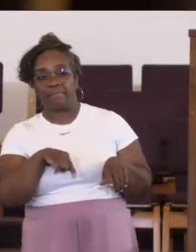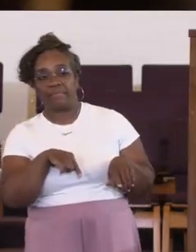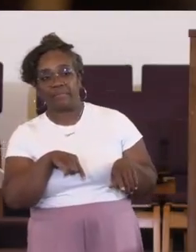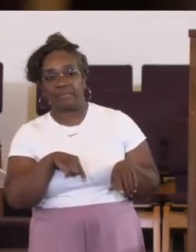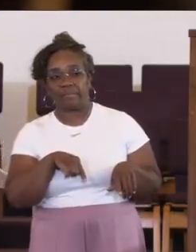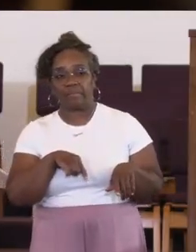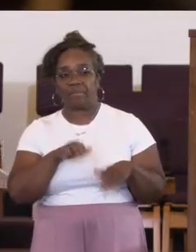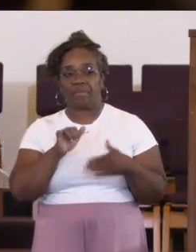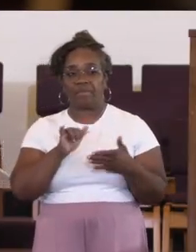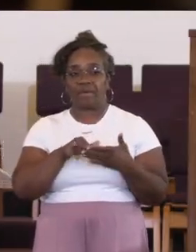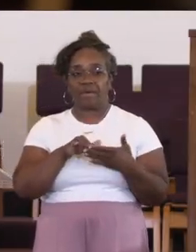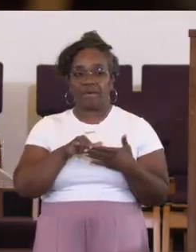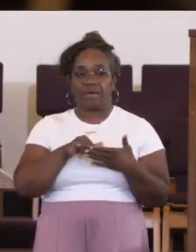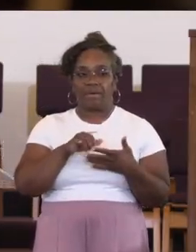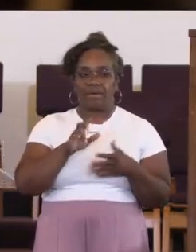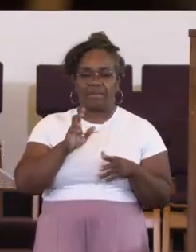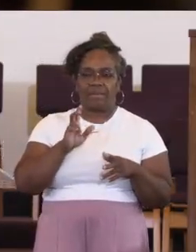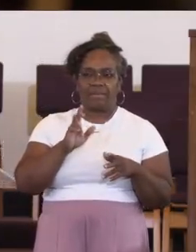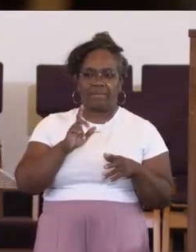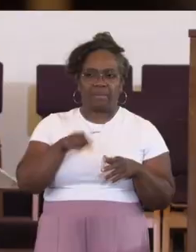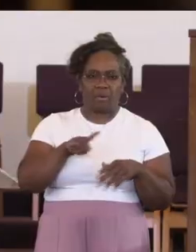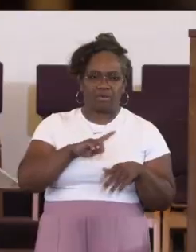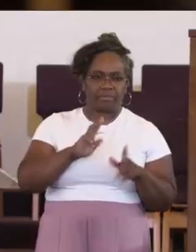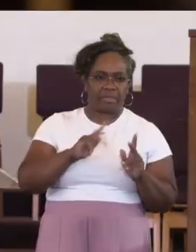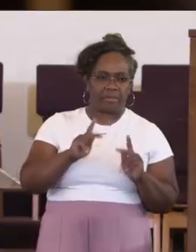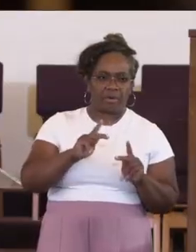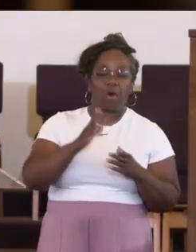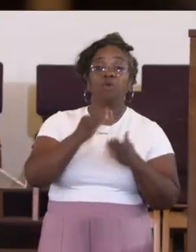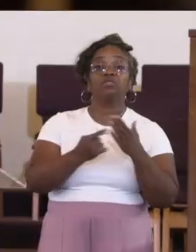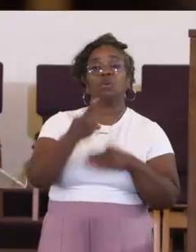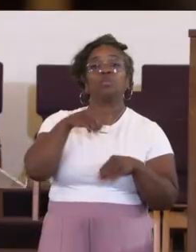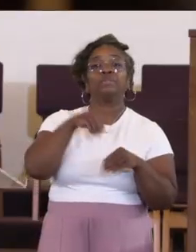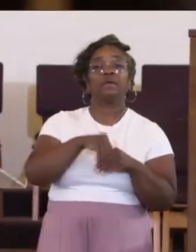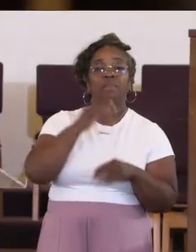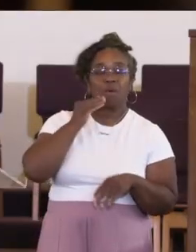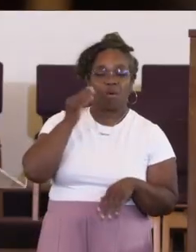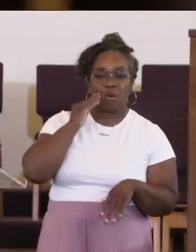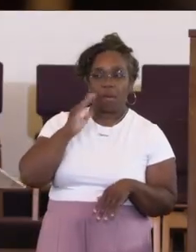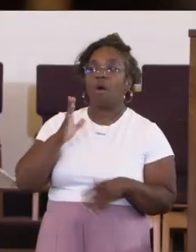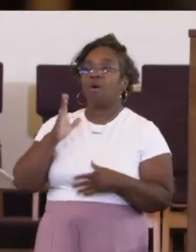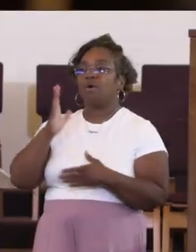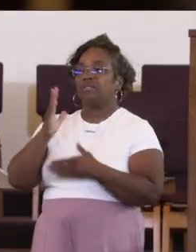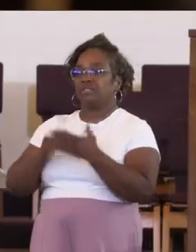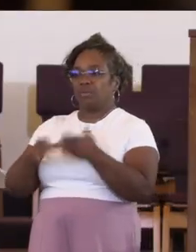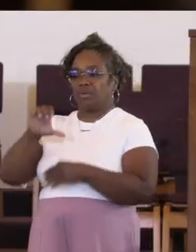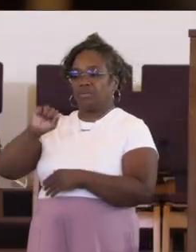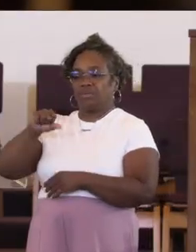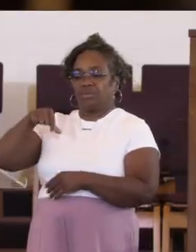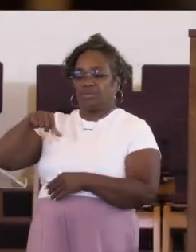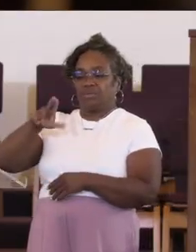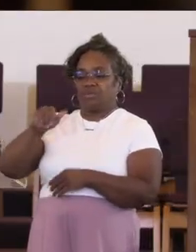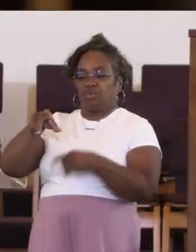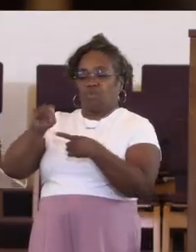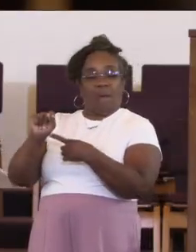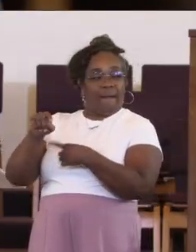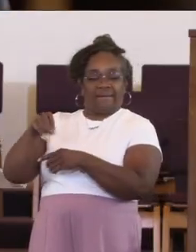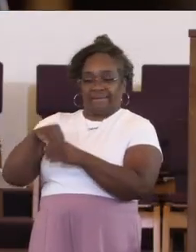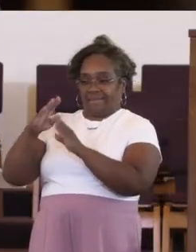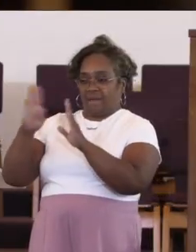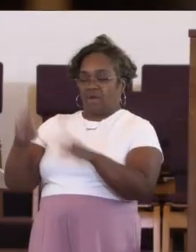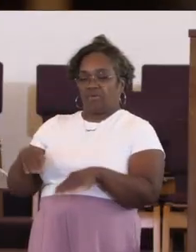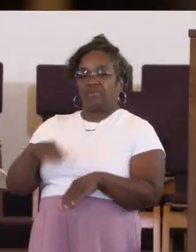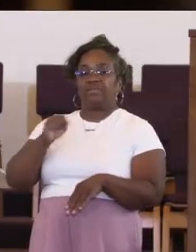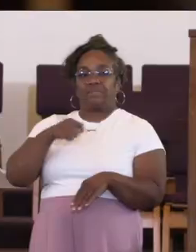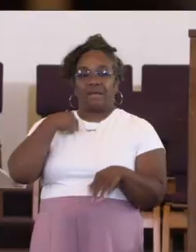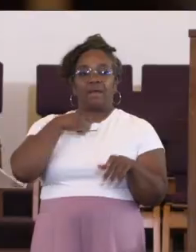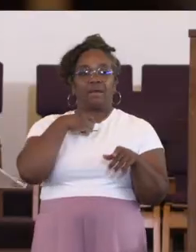what do you call them, those people? Someone was in the house. Okay, you had a squatter in the house. Squatter in the house. Okay. When I called the land bank, they